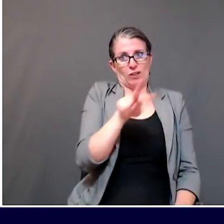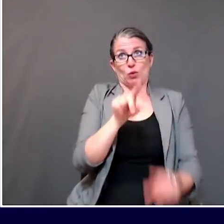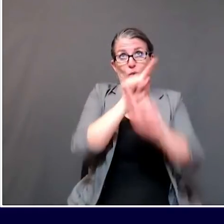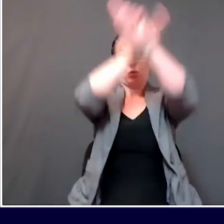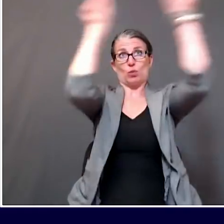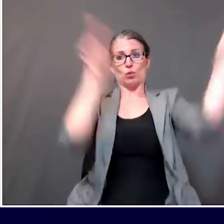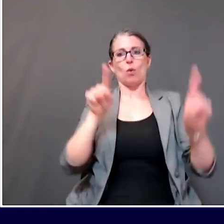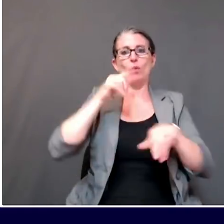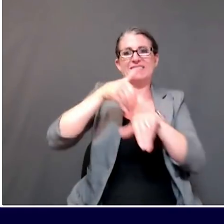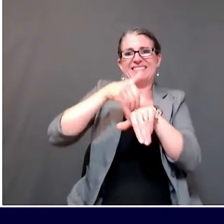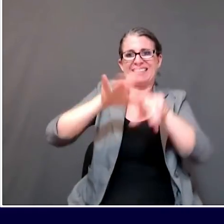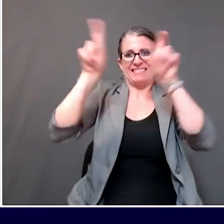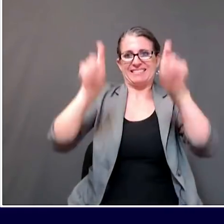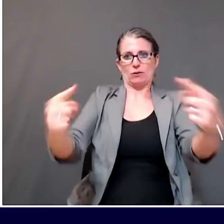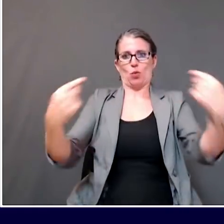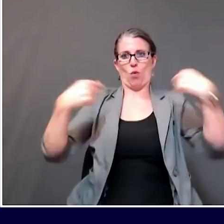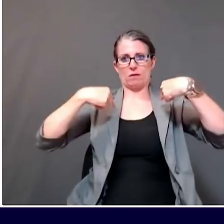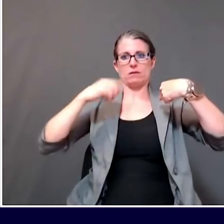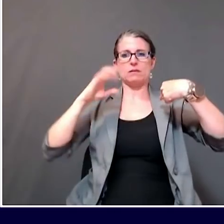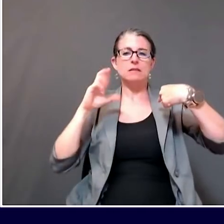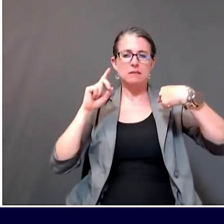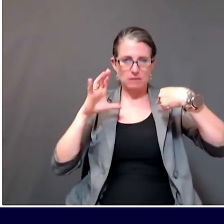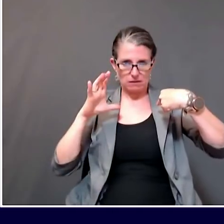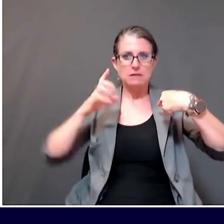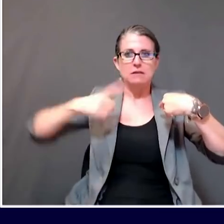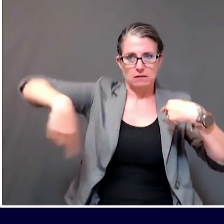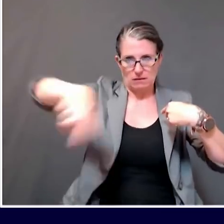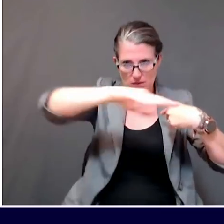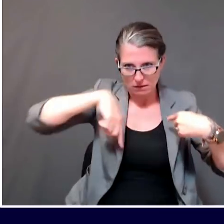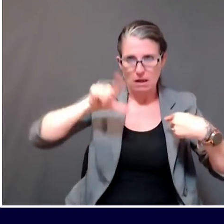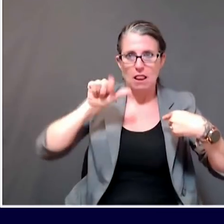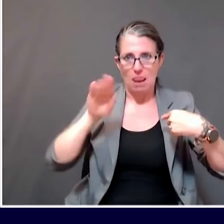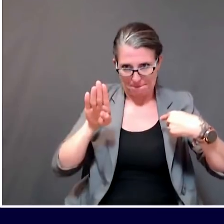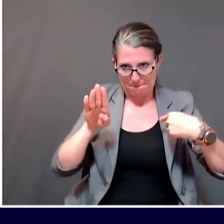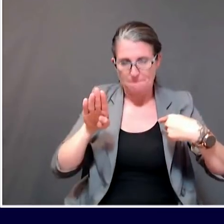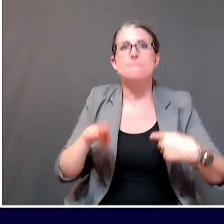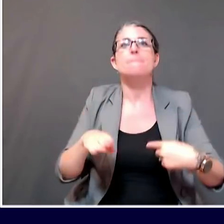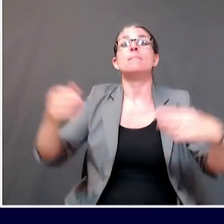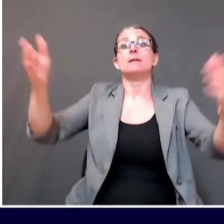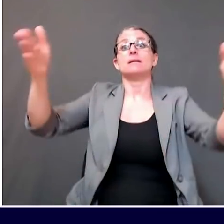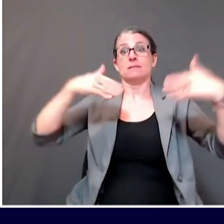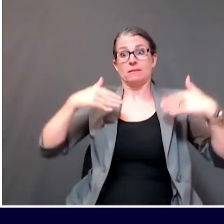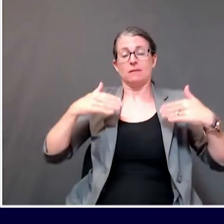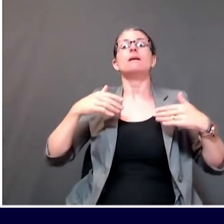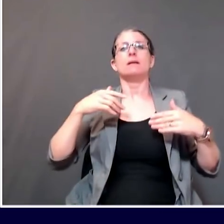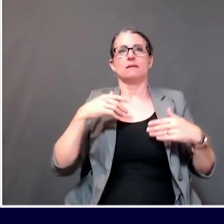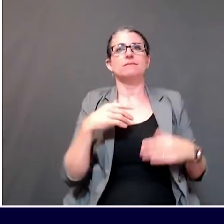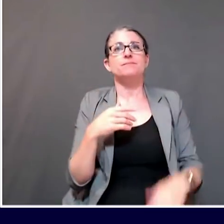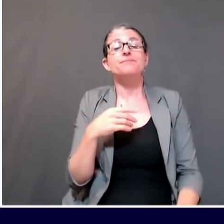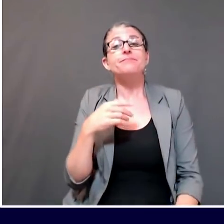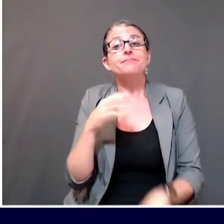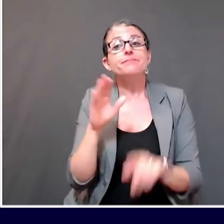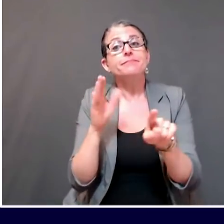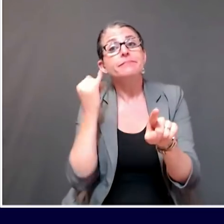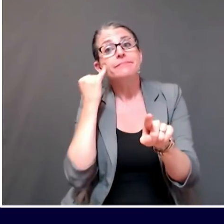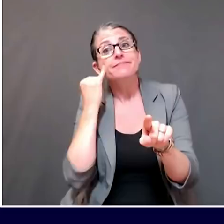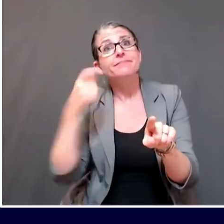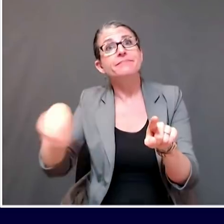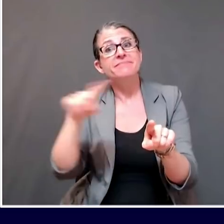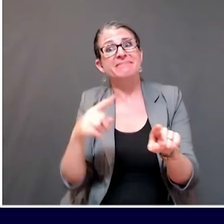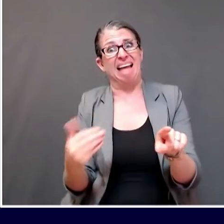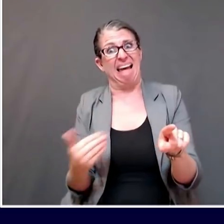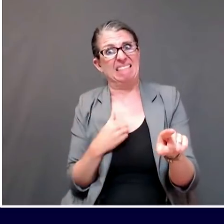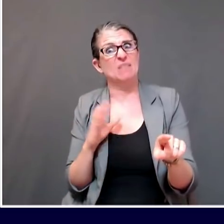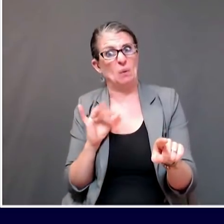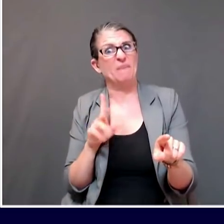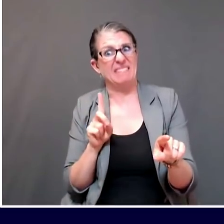will offer specimen collection free of charge to any individual who believes they may have COVID-19 or could have been exposed to